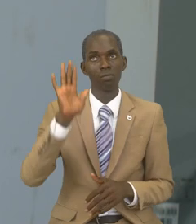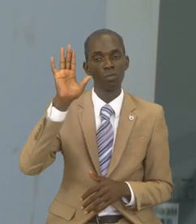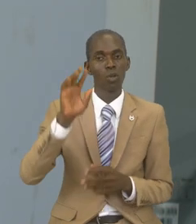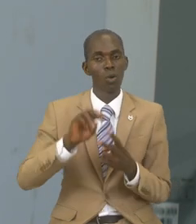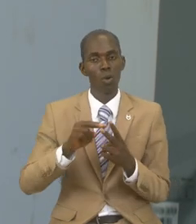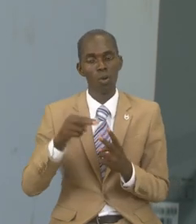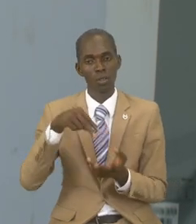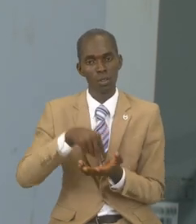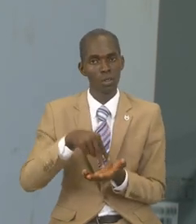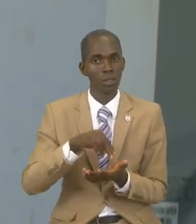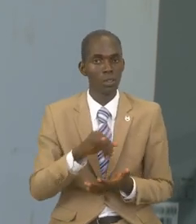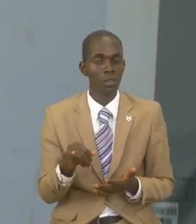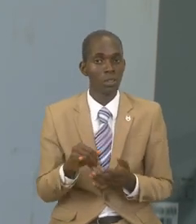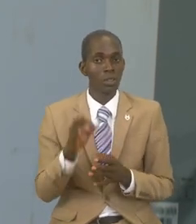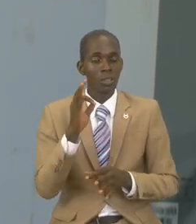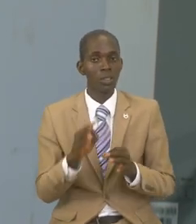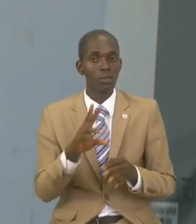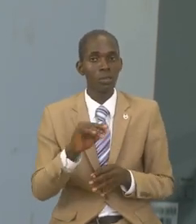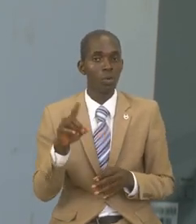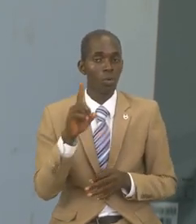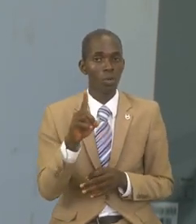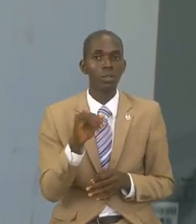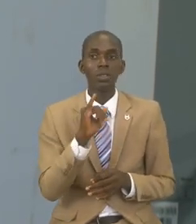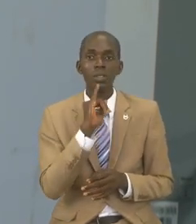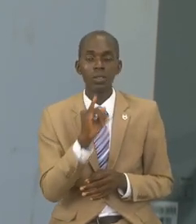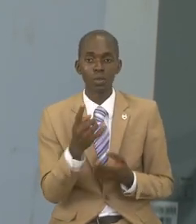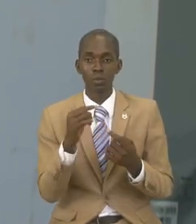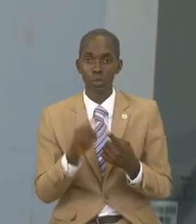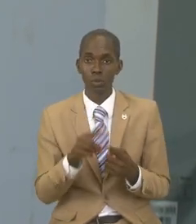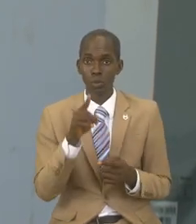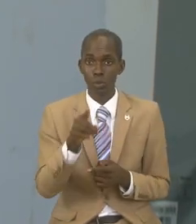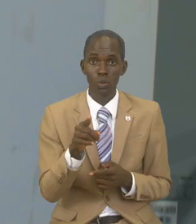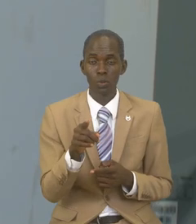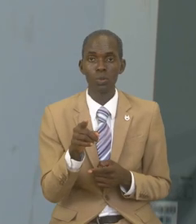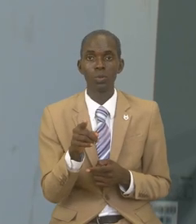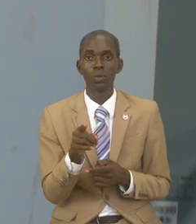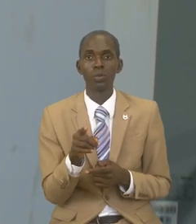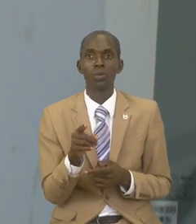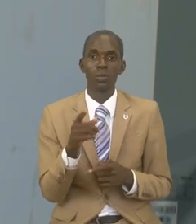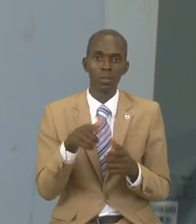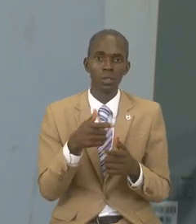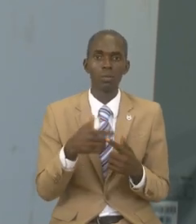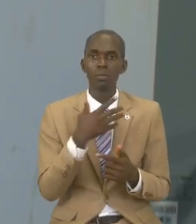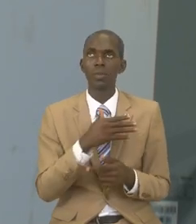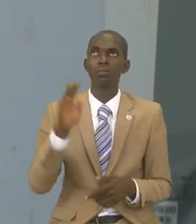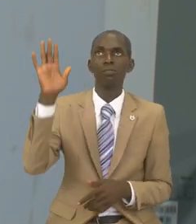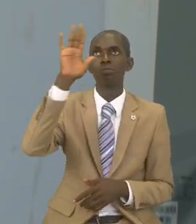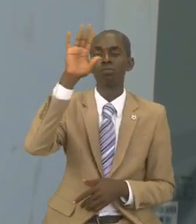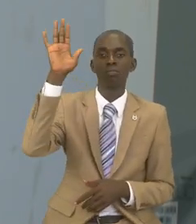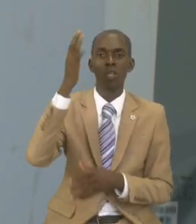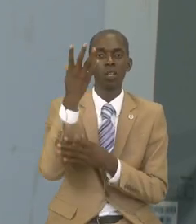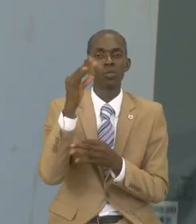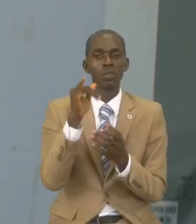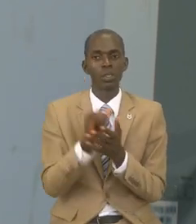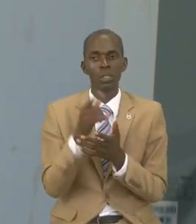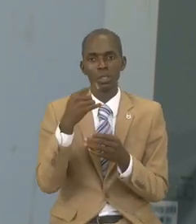If nobody is coming to your side, you can raise up your hand, wave it so that the counselor will see you.